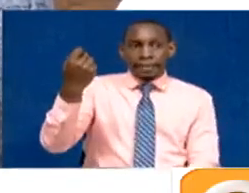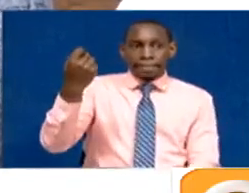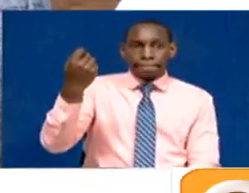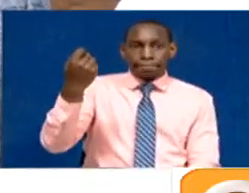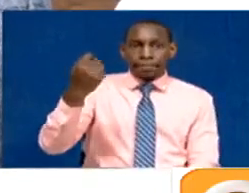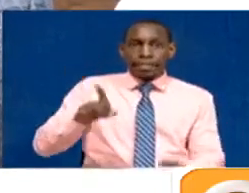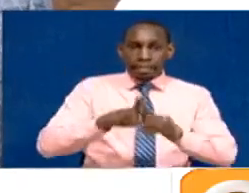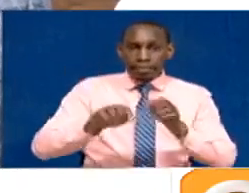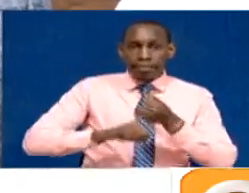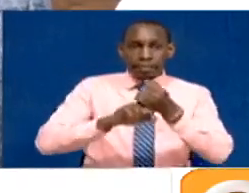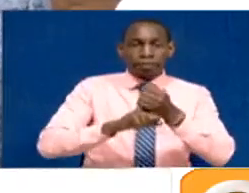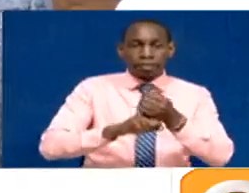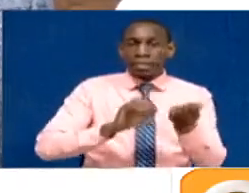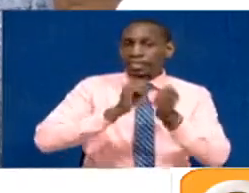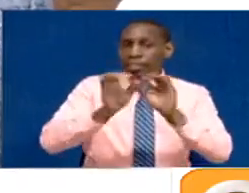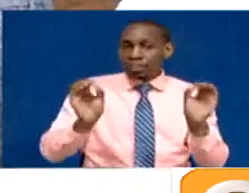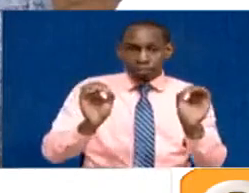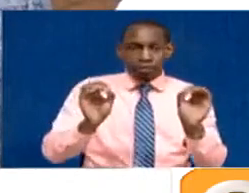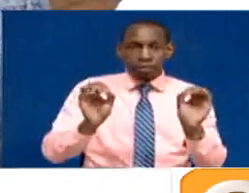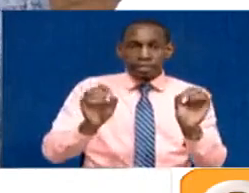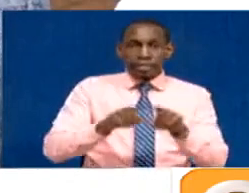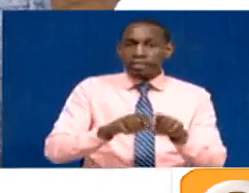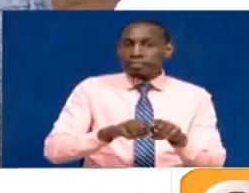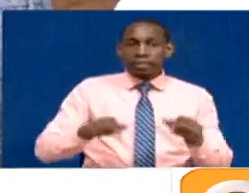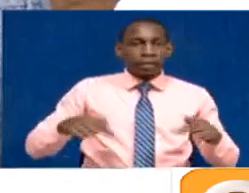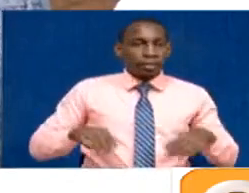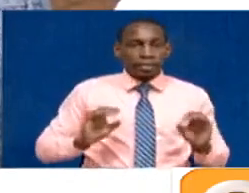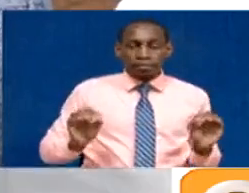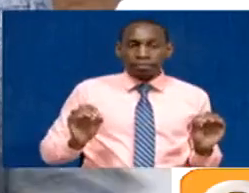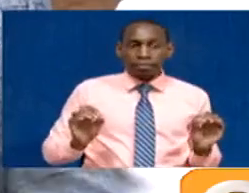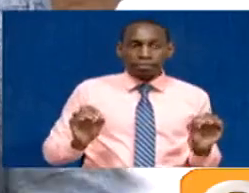That support is unshakable and I'm not going to be intimidated for whatever cost.